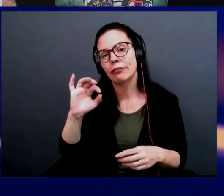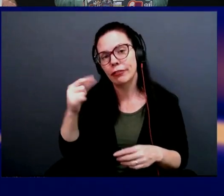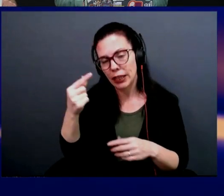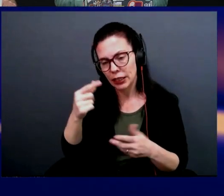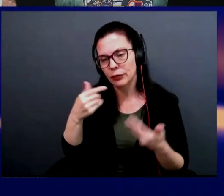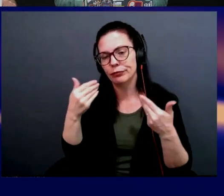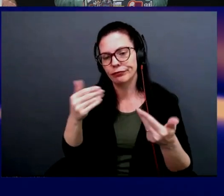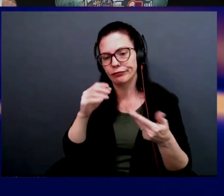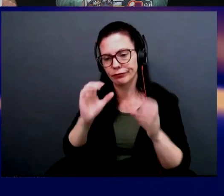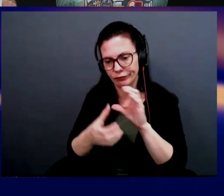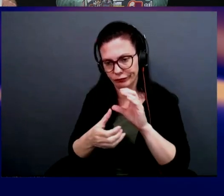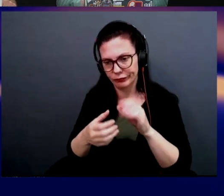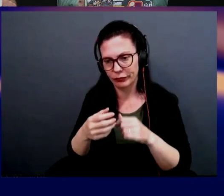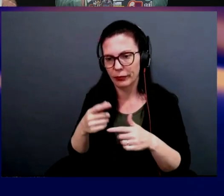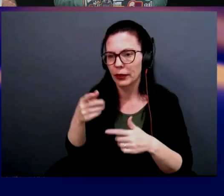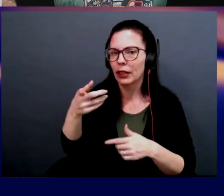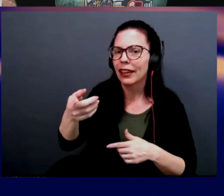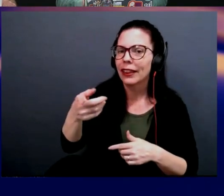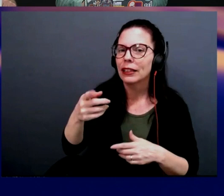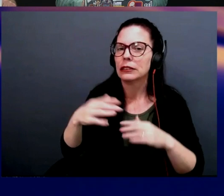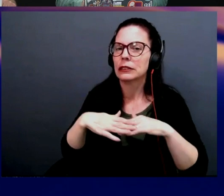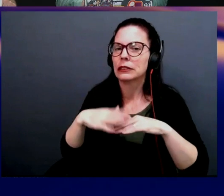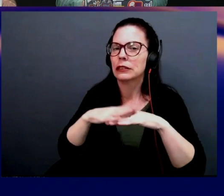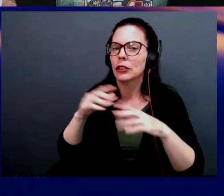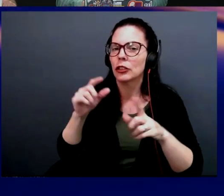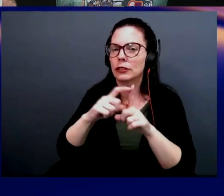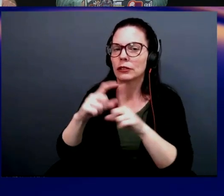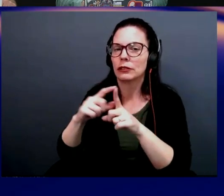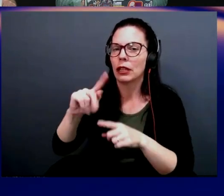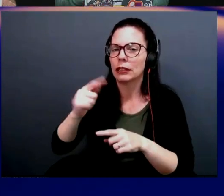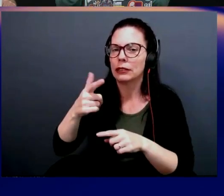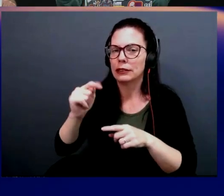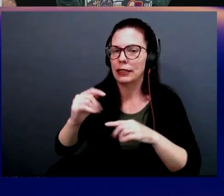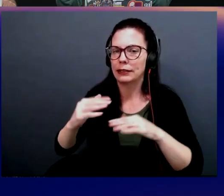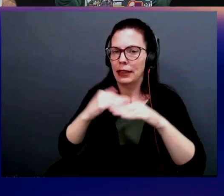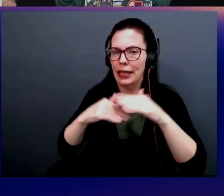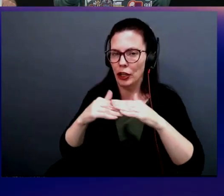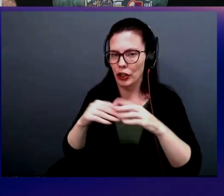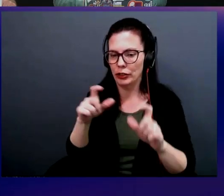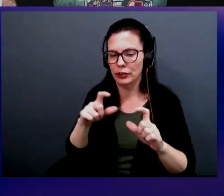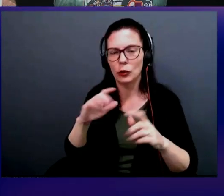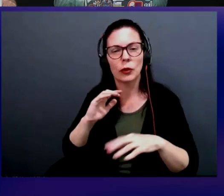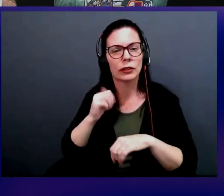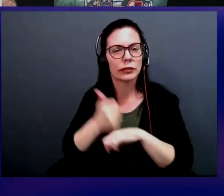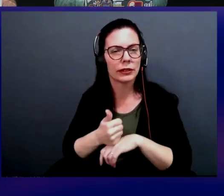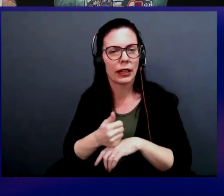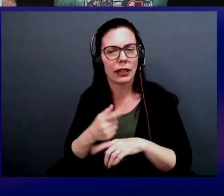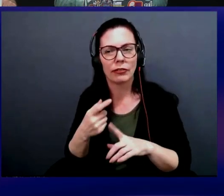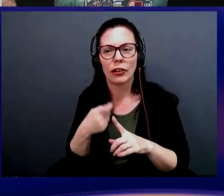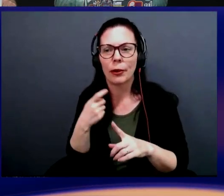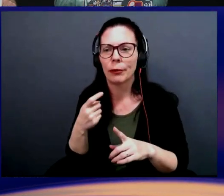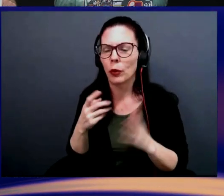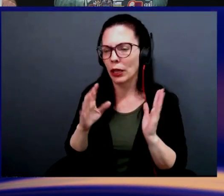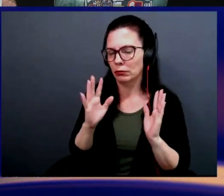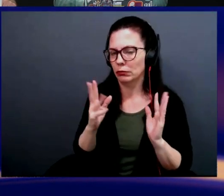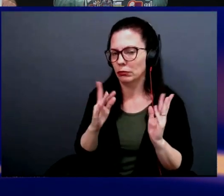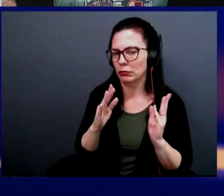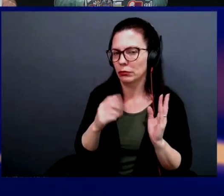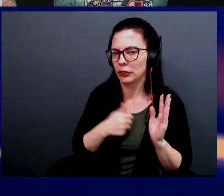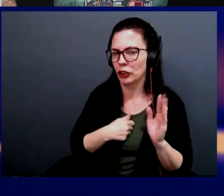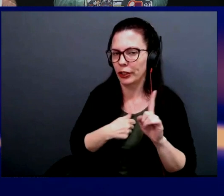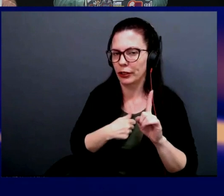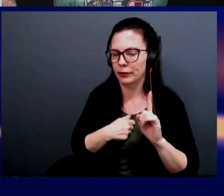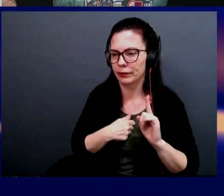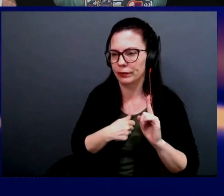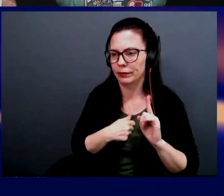then let's say, so this text layer right here, we want to set that to something from, oh wait, actually, sorry. To